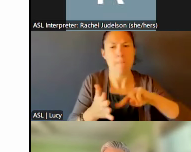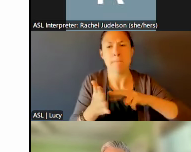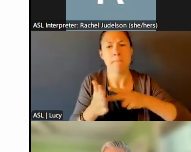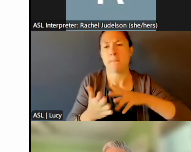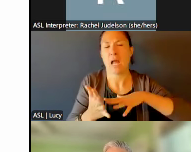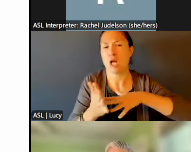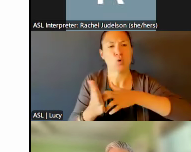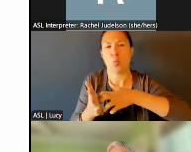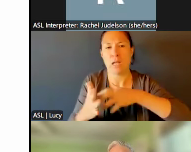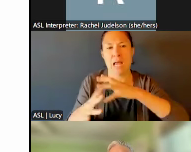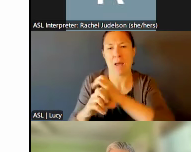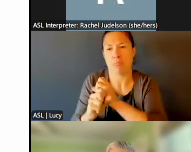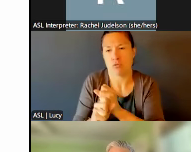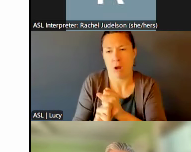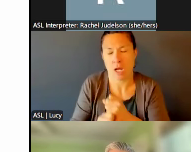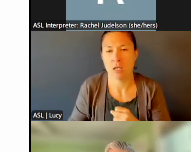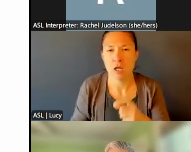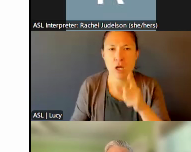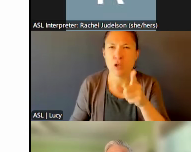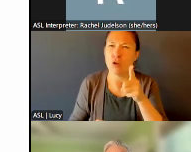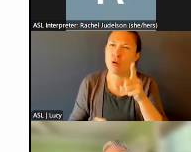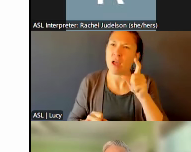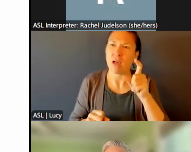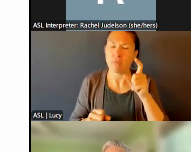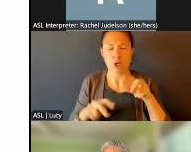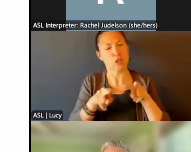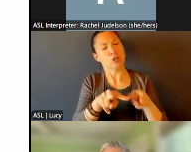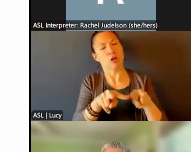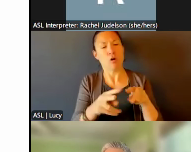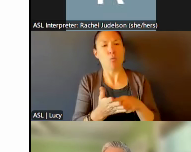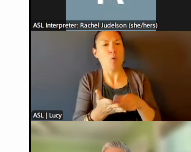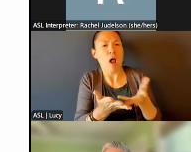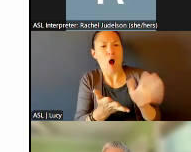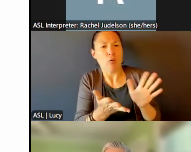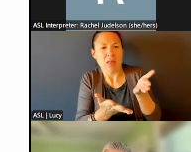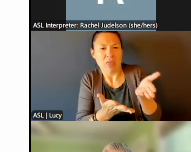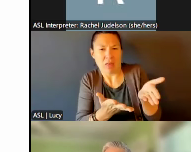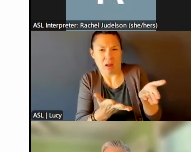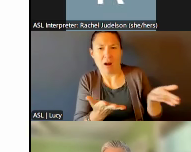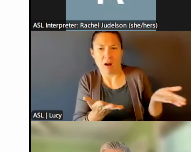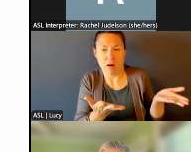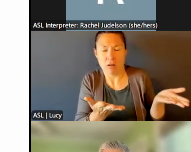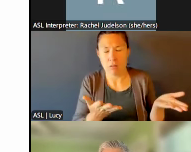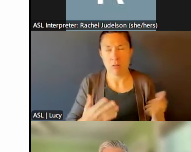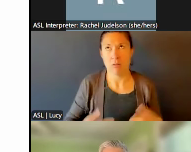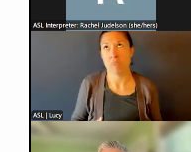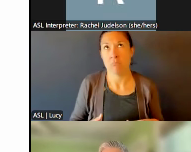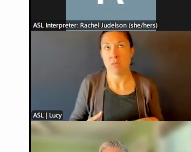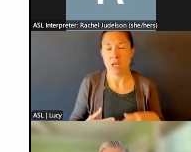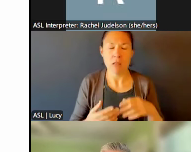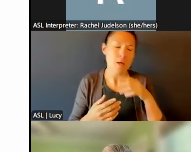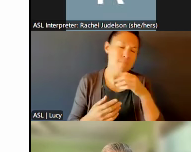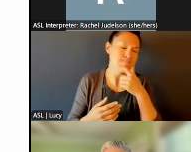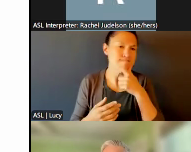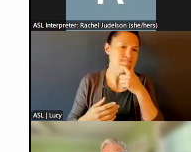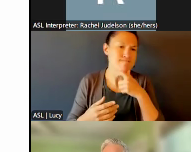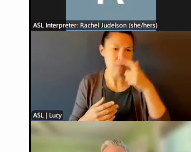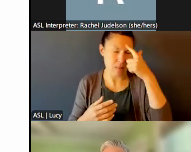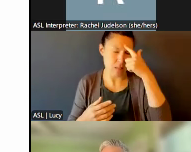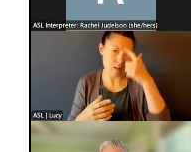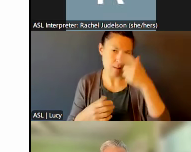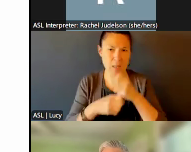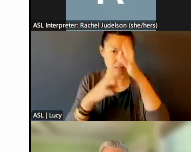project out based on what it is that you do have, and then be able to make a decision or make